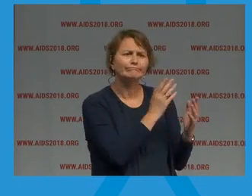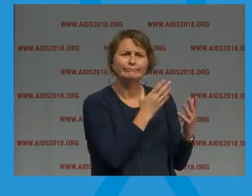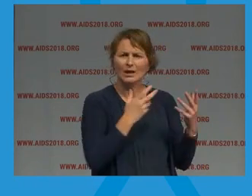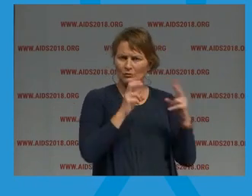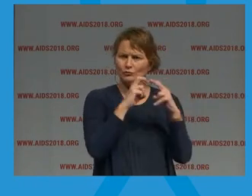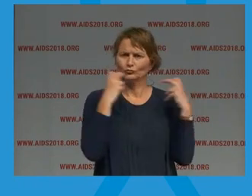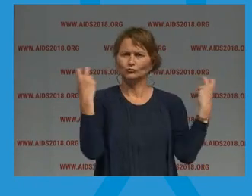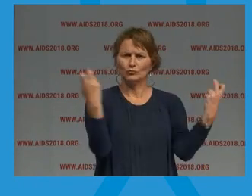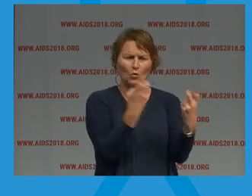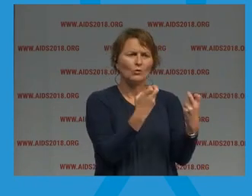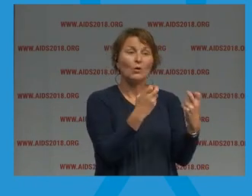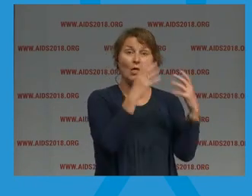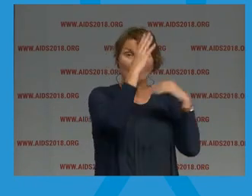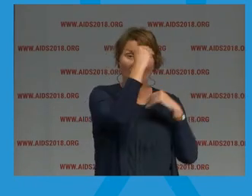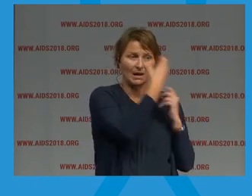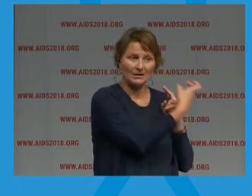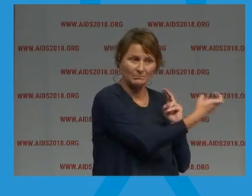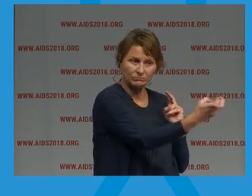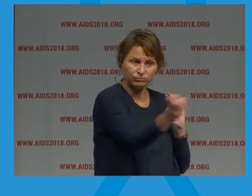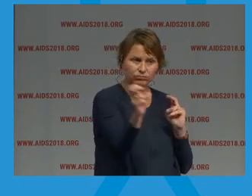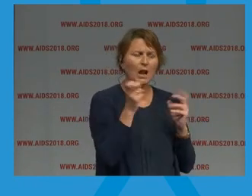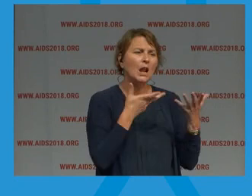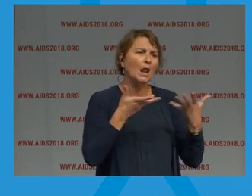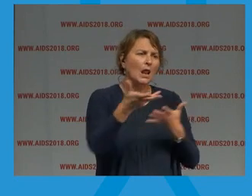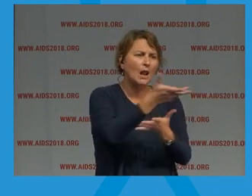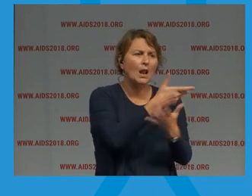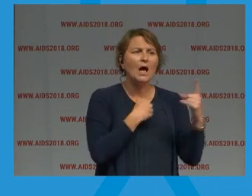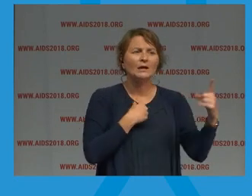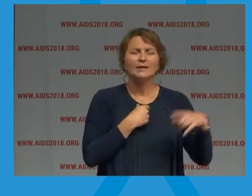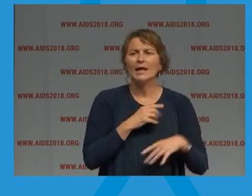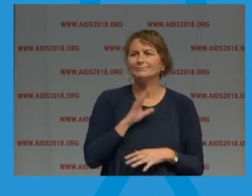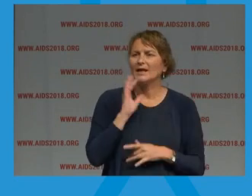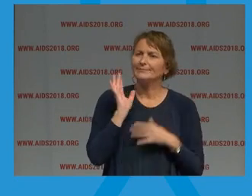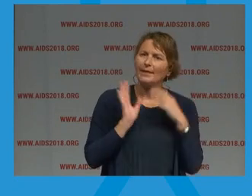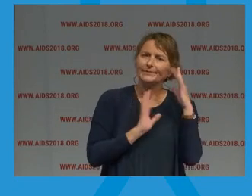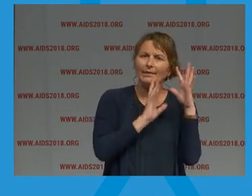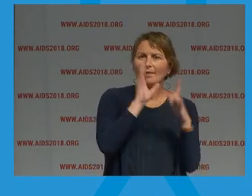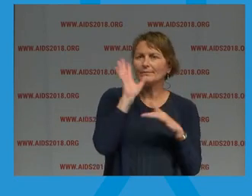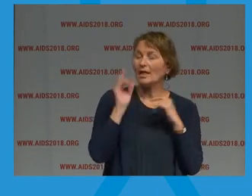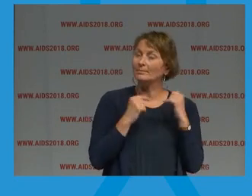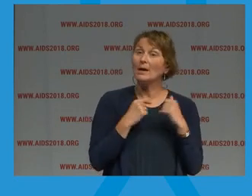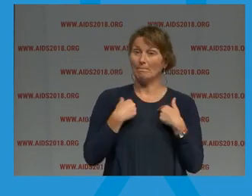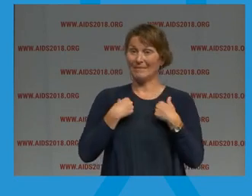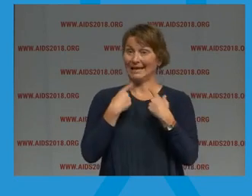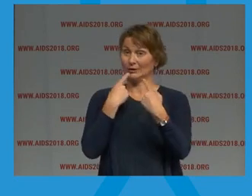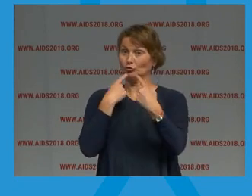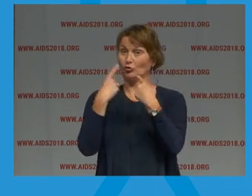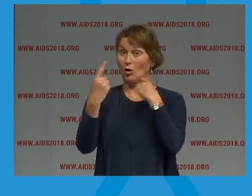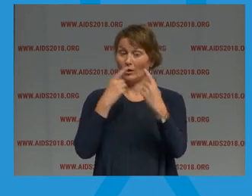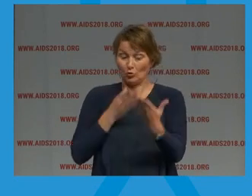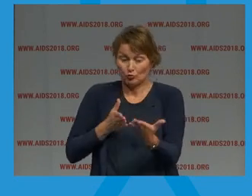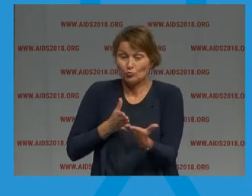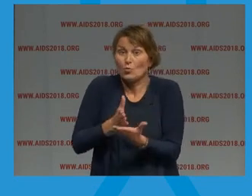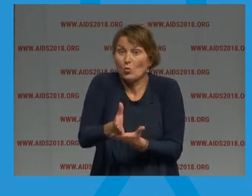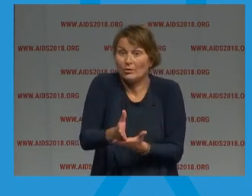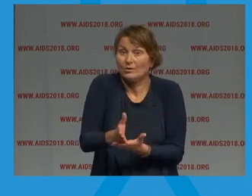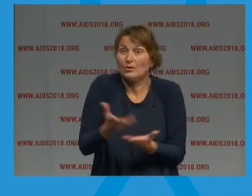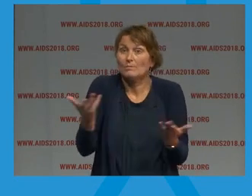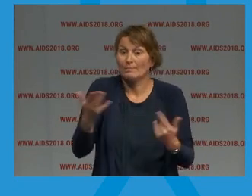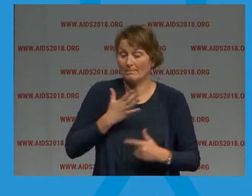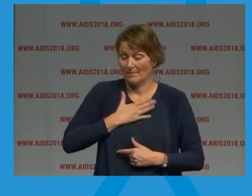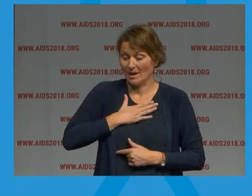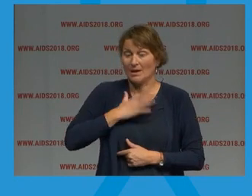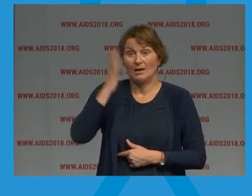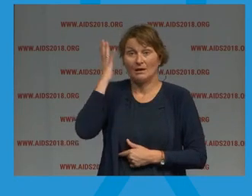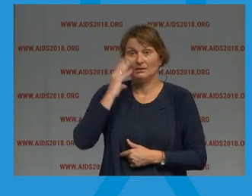and people were not forthcoming about their challenges, and I started talking about my truths, what I experienced as